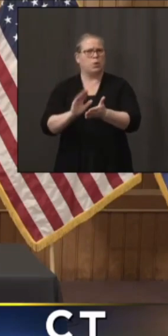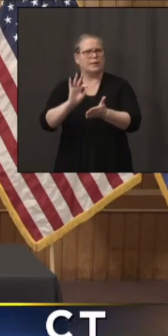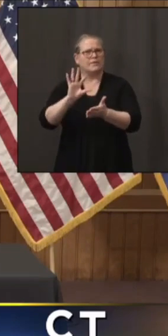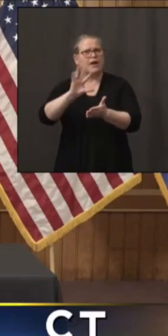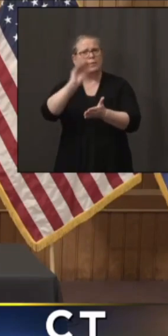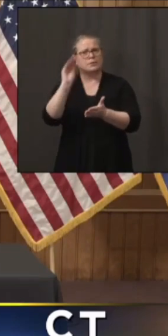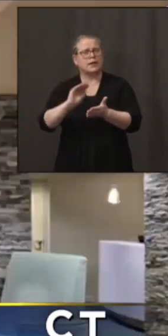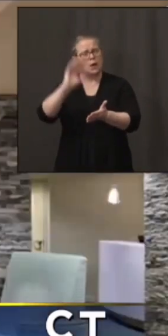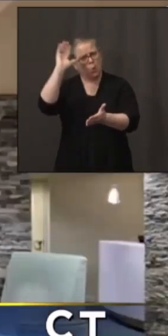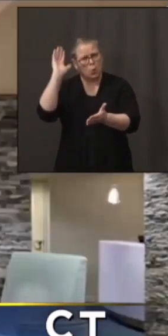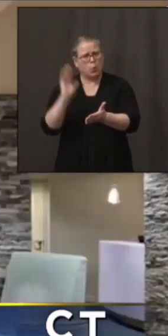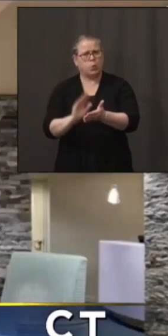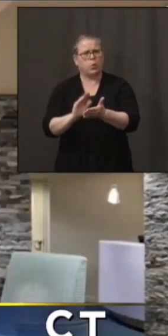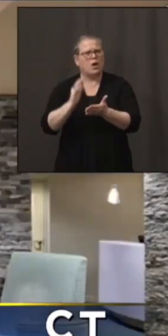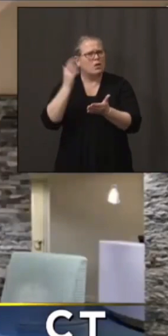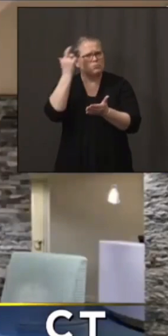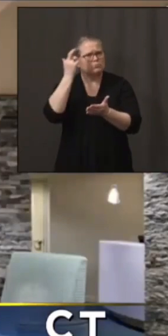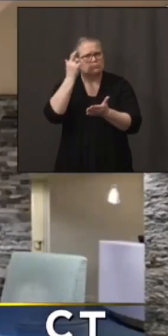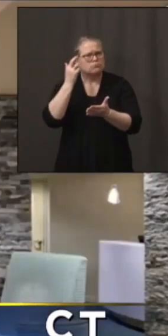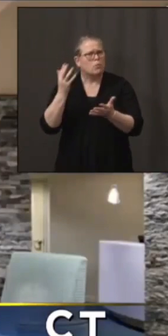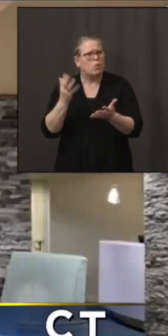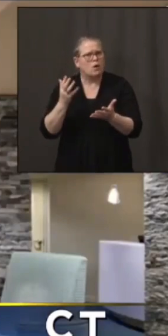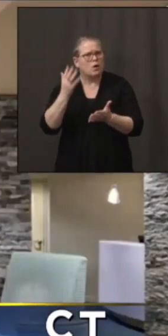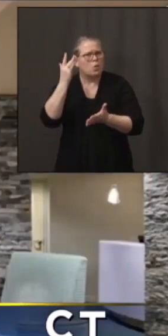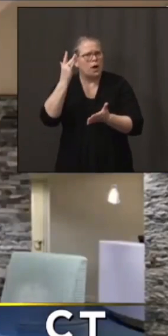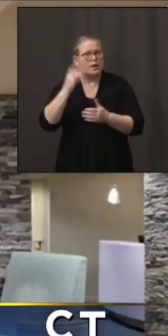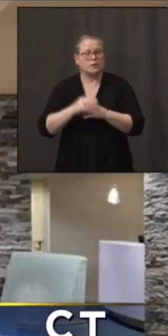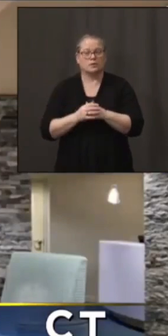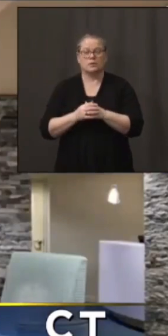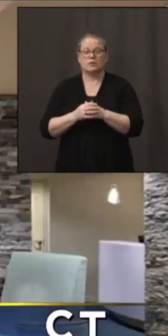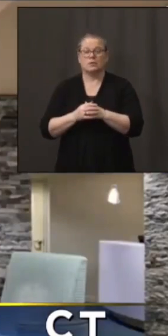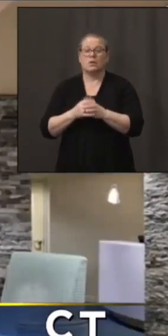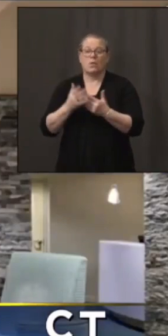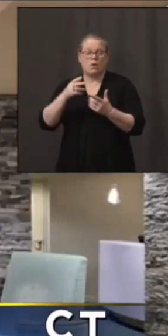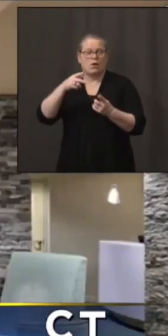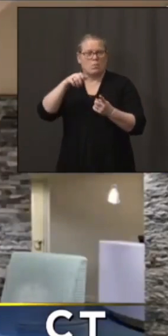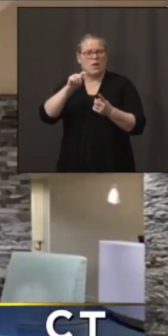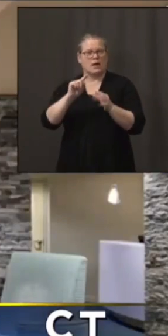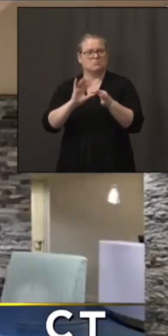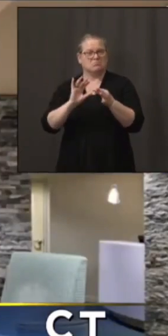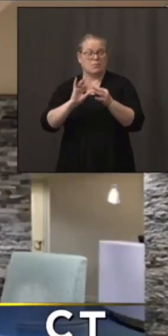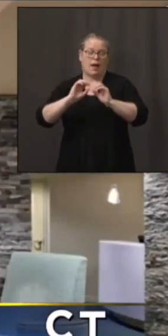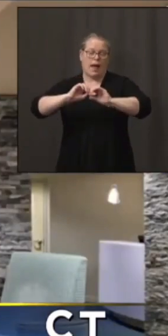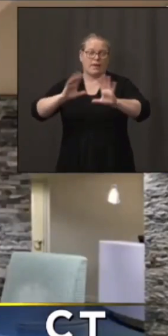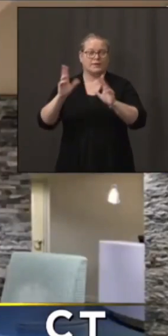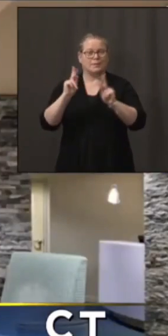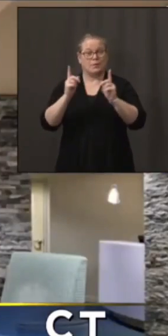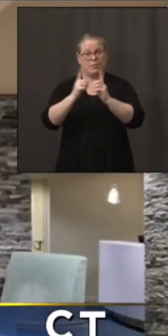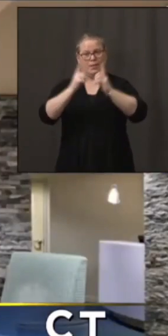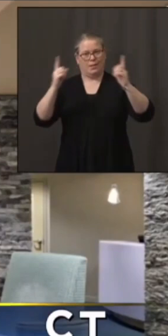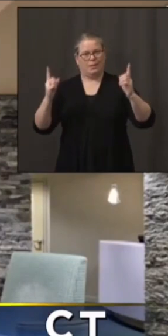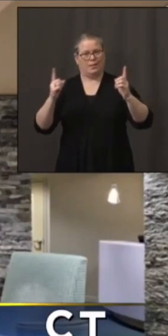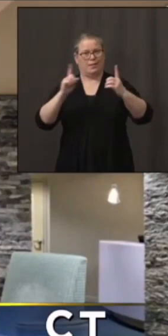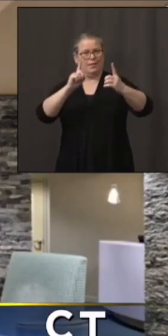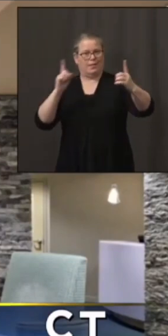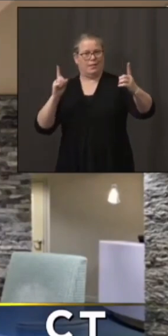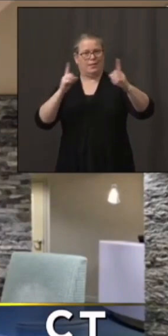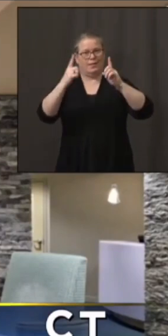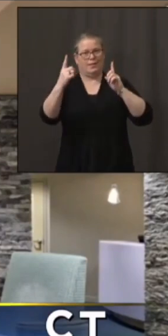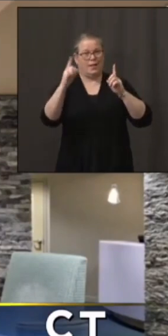So obviously, social distancing has helped. There's a belief that mask wearing is